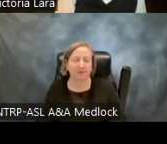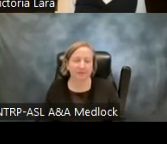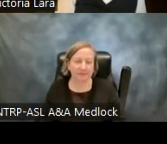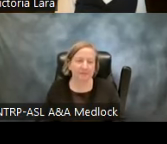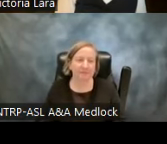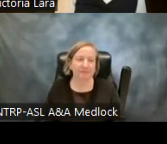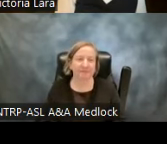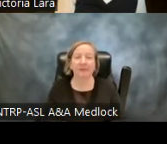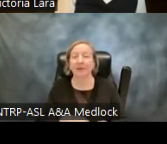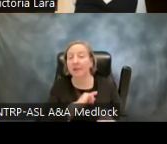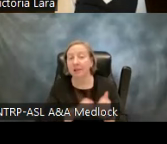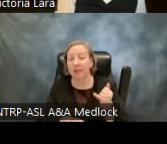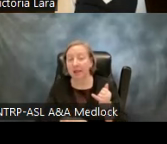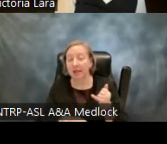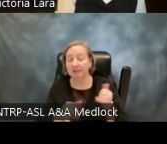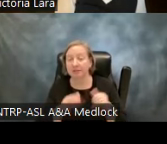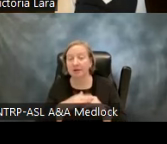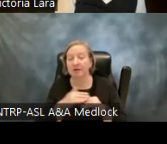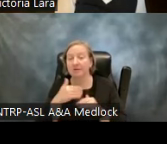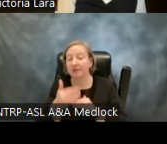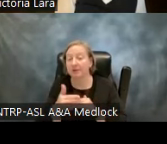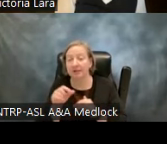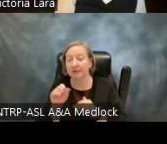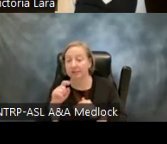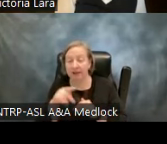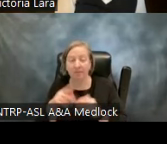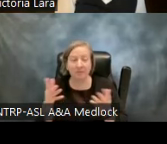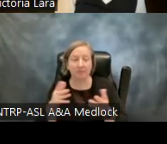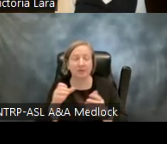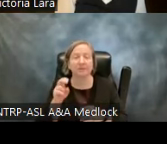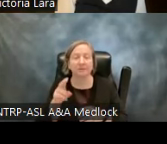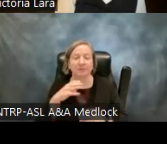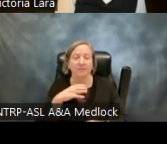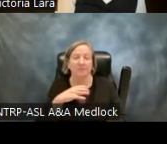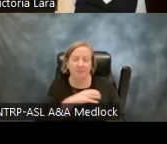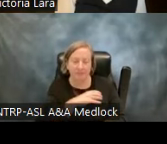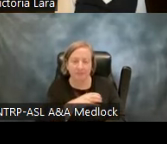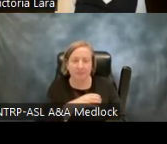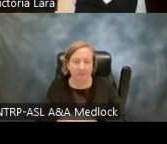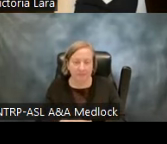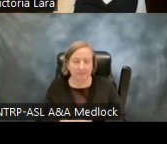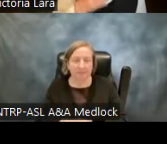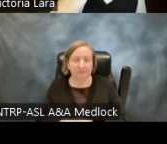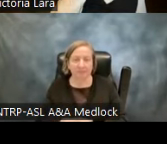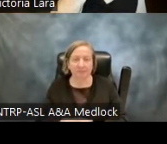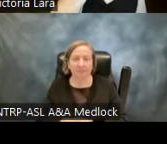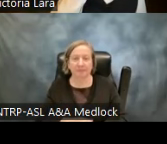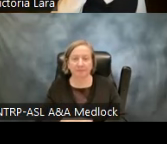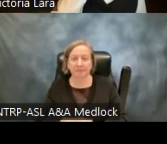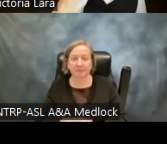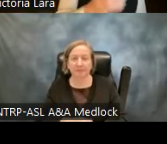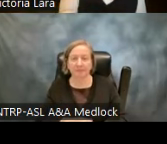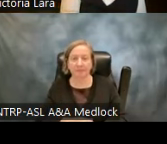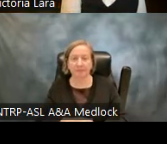And then the last item on the next steps is the subcommittees. And so there's a